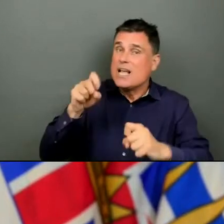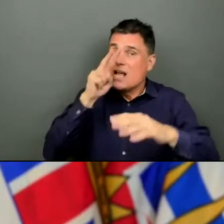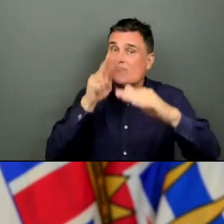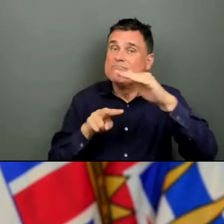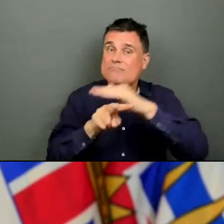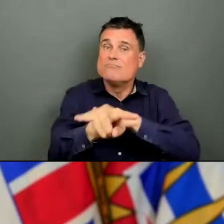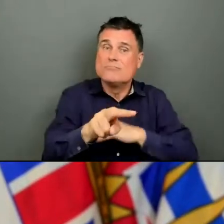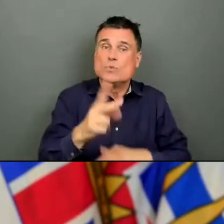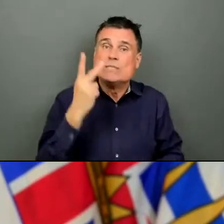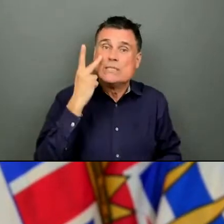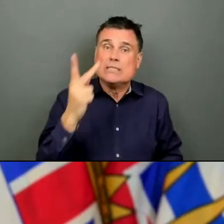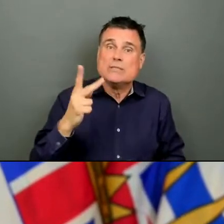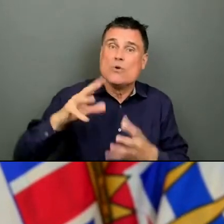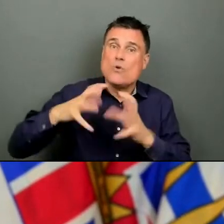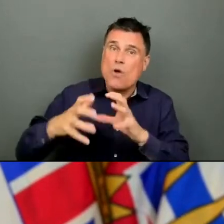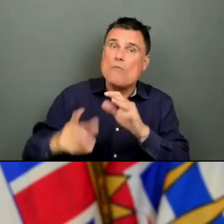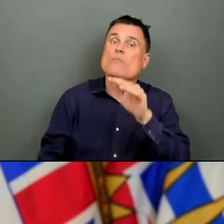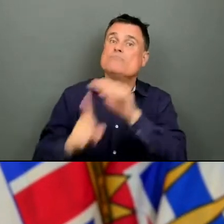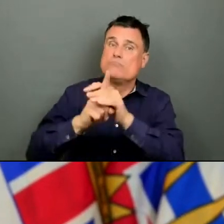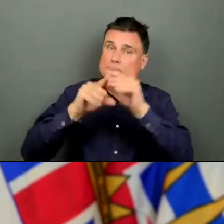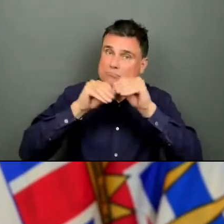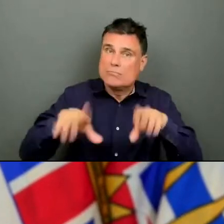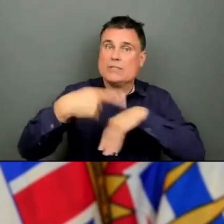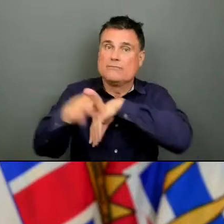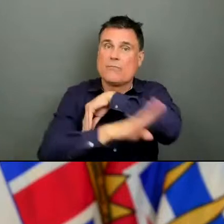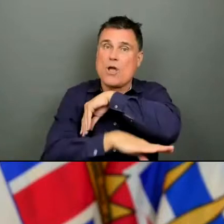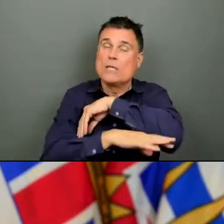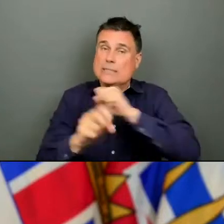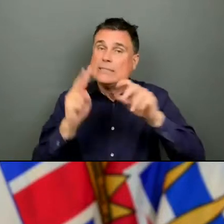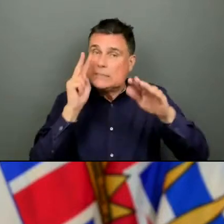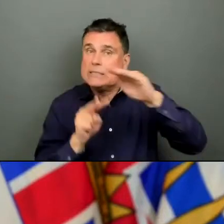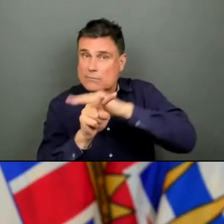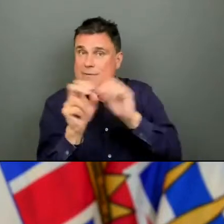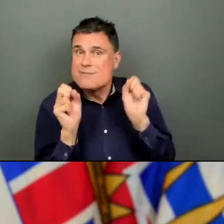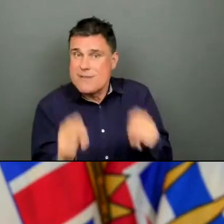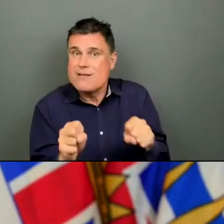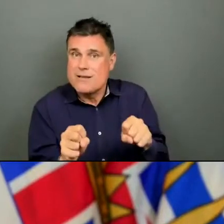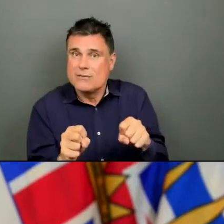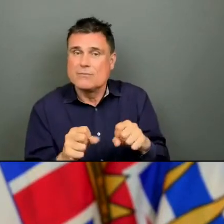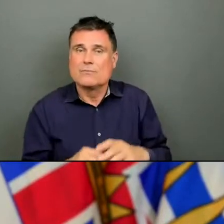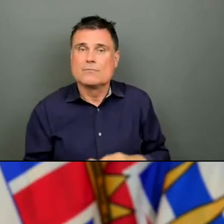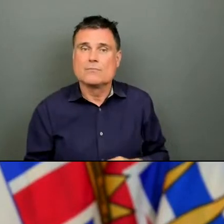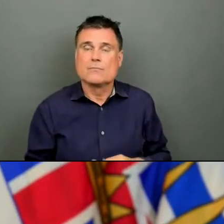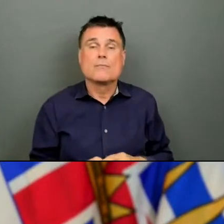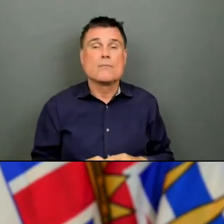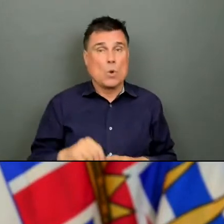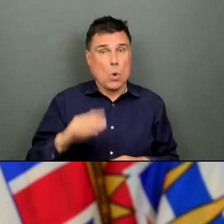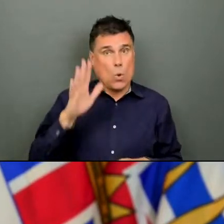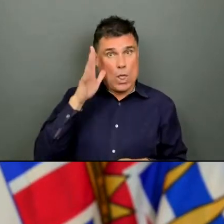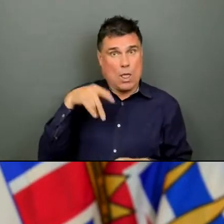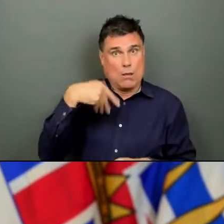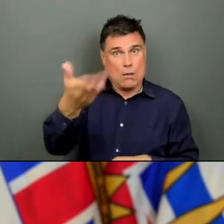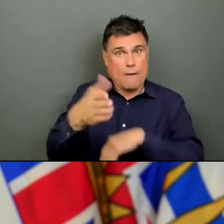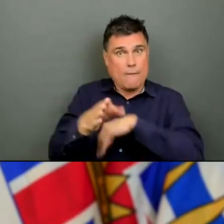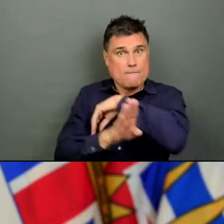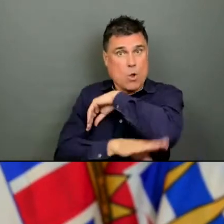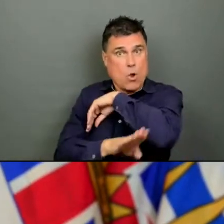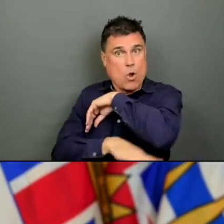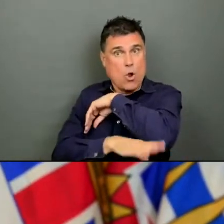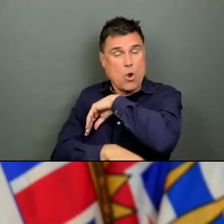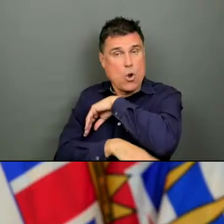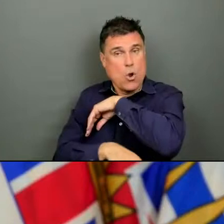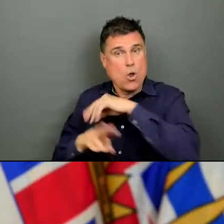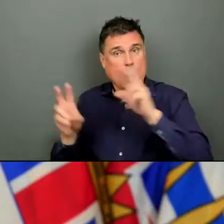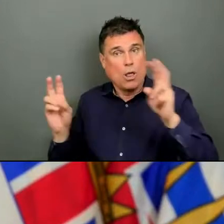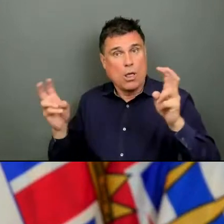and it's yet to be seen whether that transmission is going to be more like a bad influenza season or whether